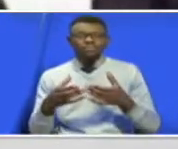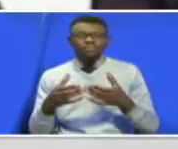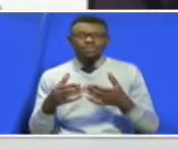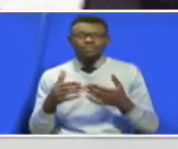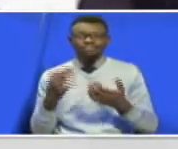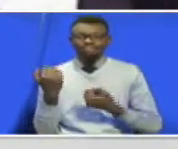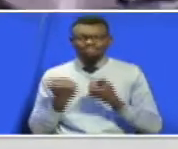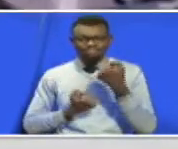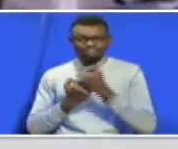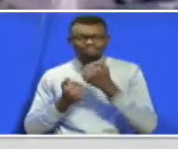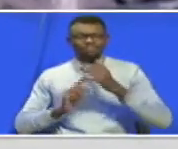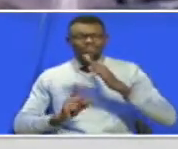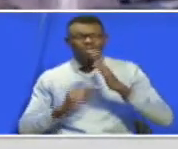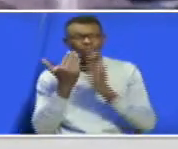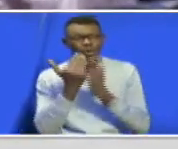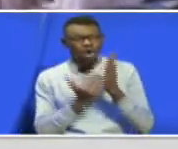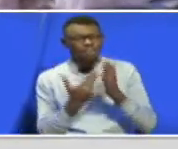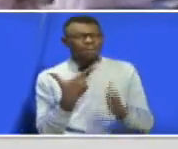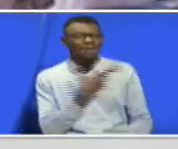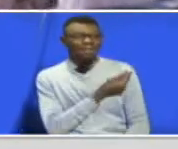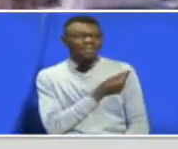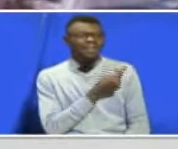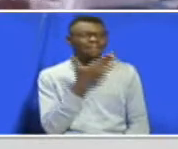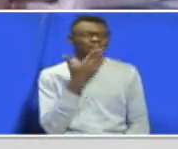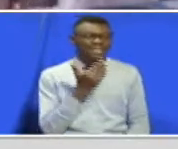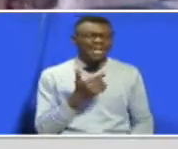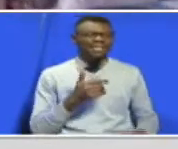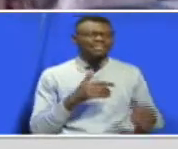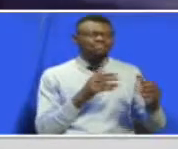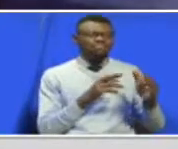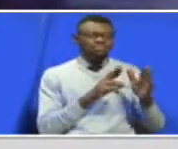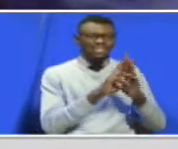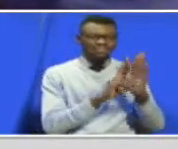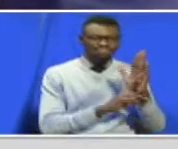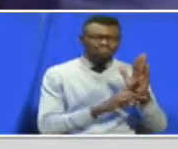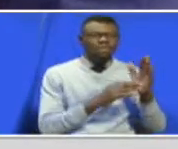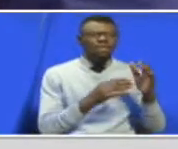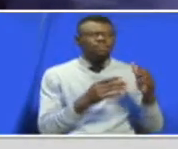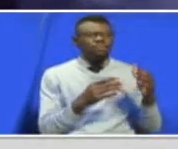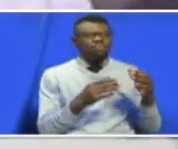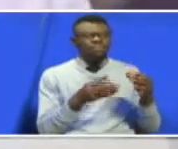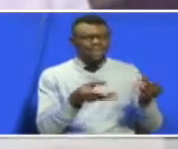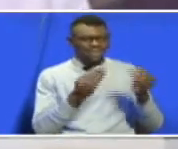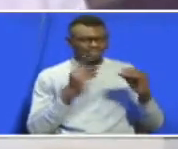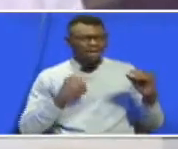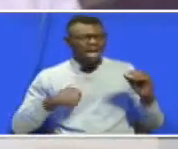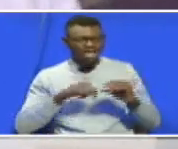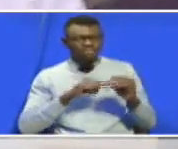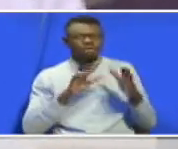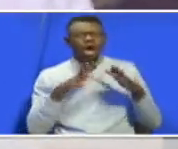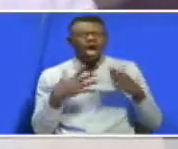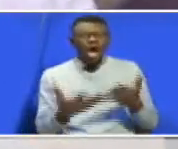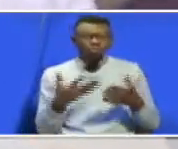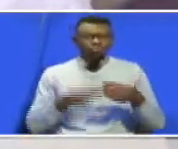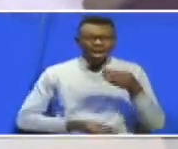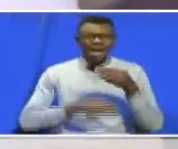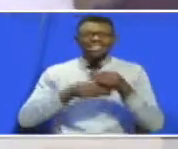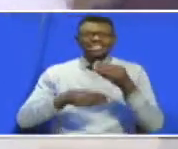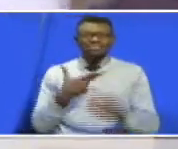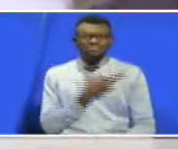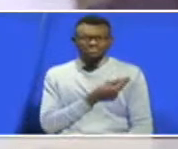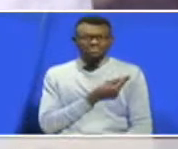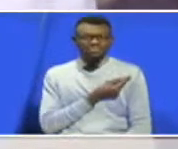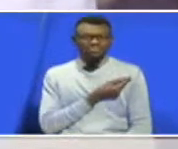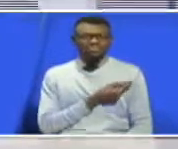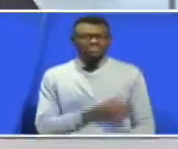matters vaccination to give us some specific guidelines on how we introduce booster shots. Beldine Walyaula,